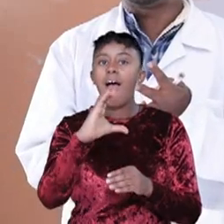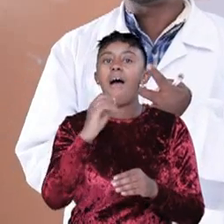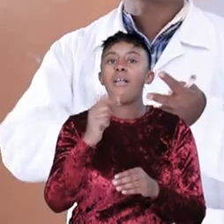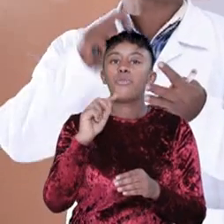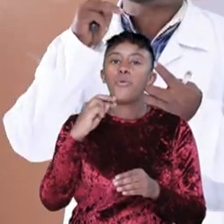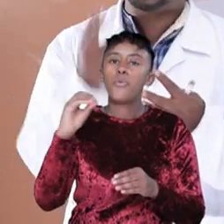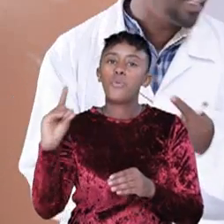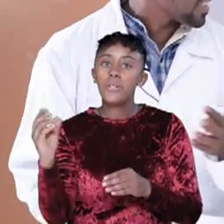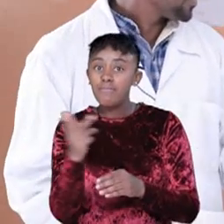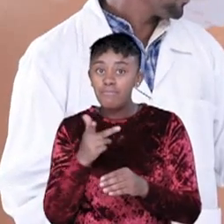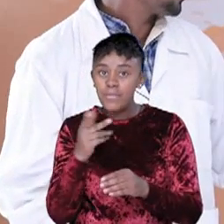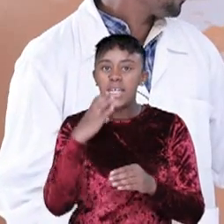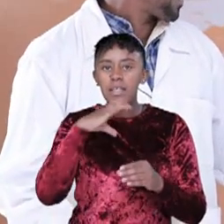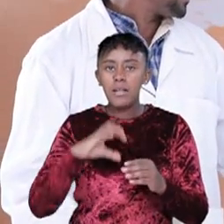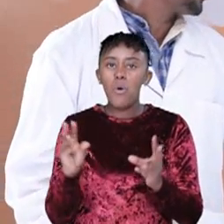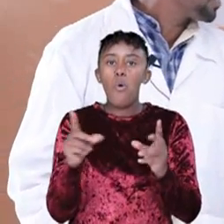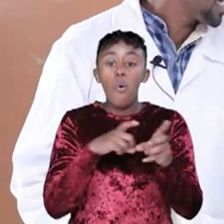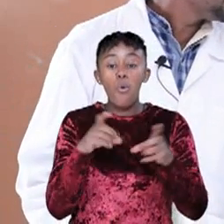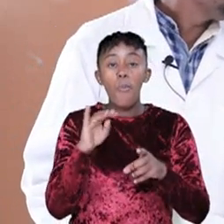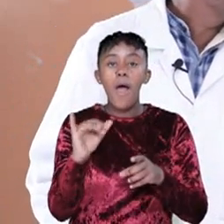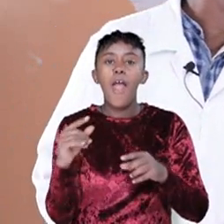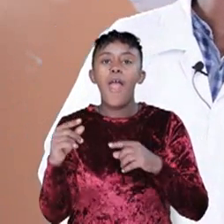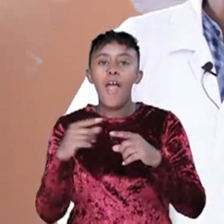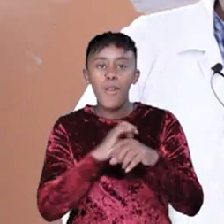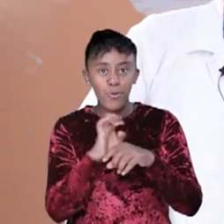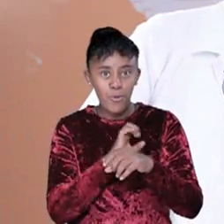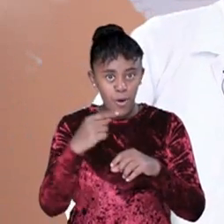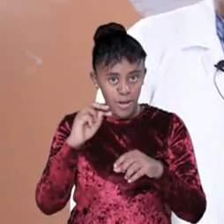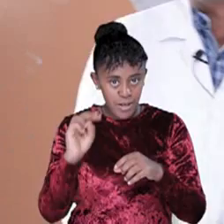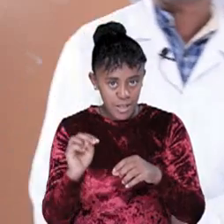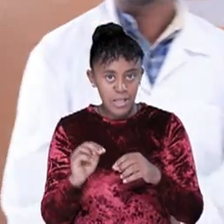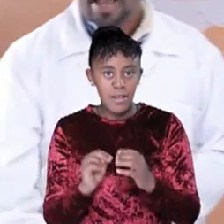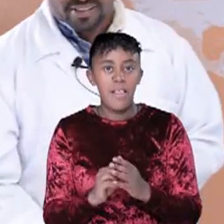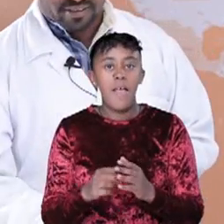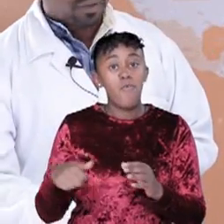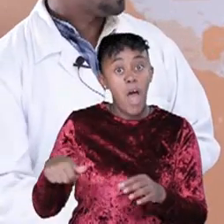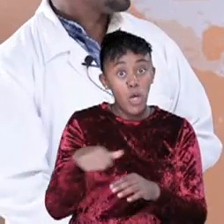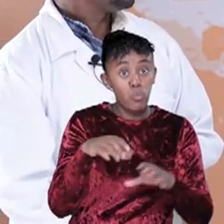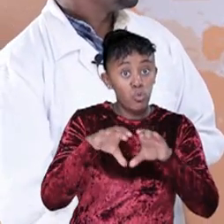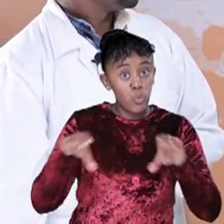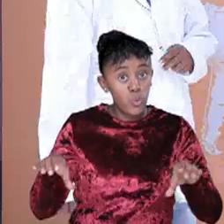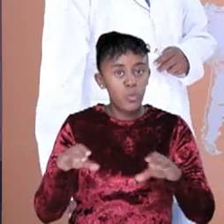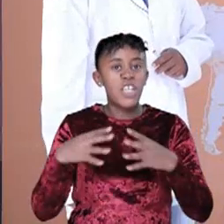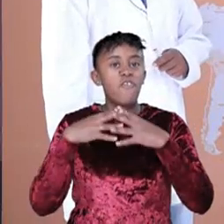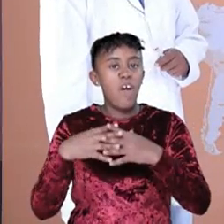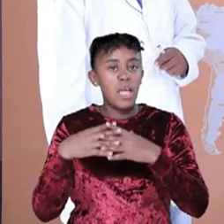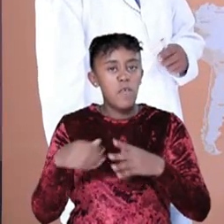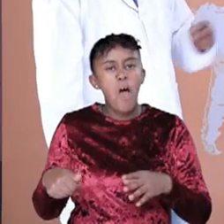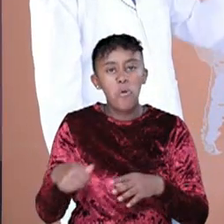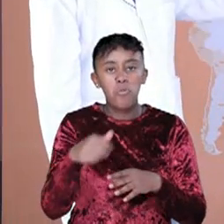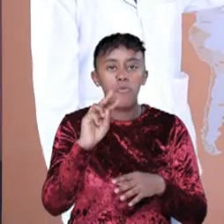cathode, and also heaters controlled by electron gun, which is a vacuum tube device.